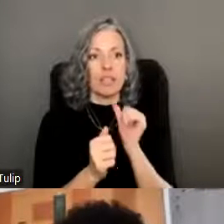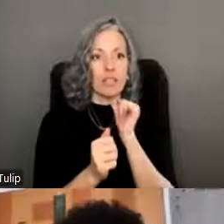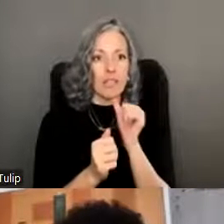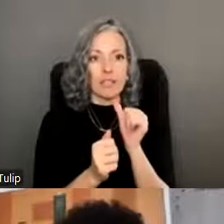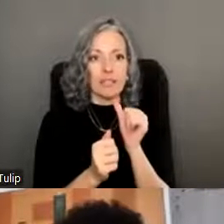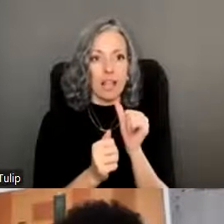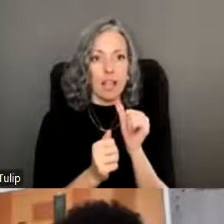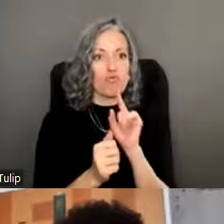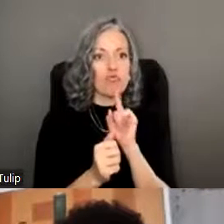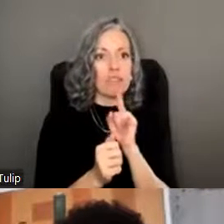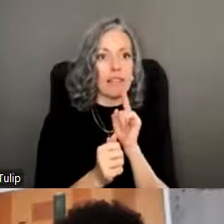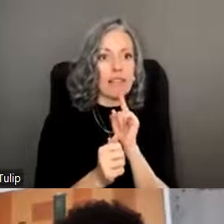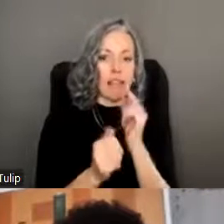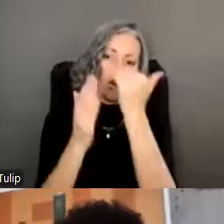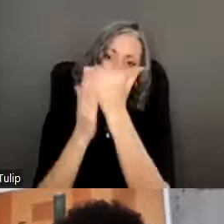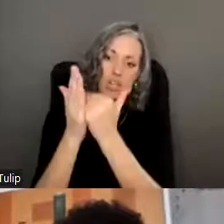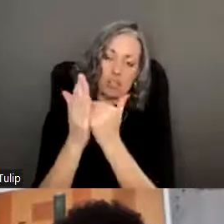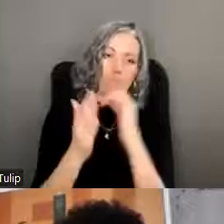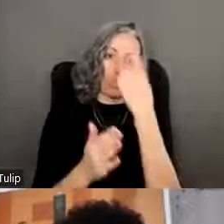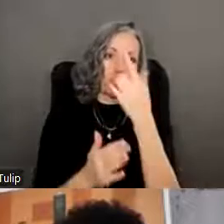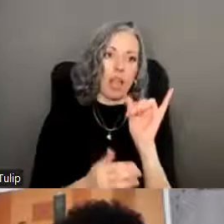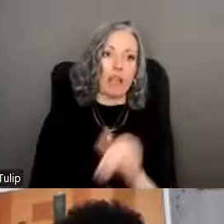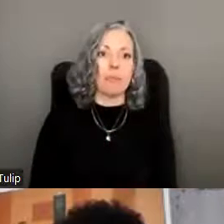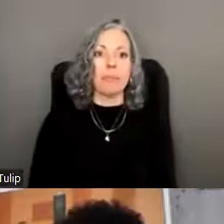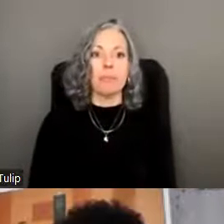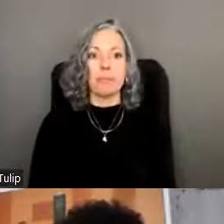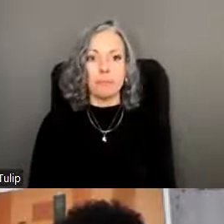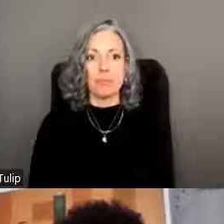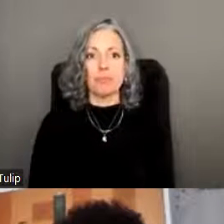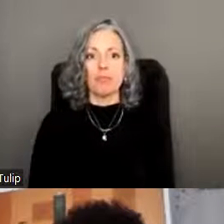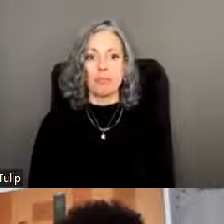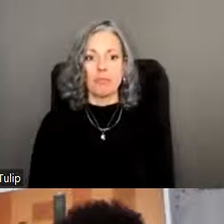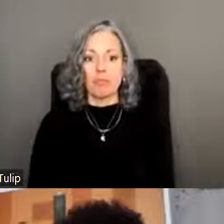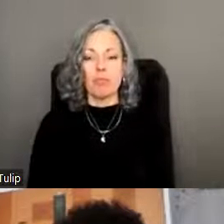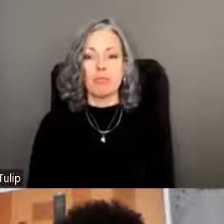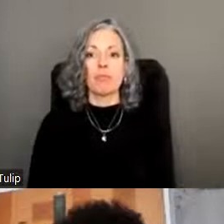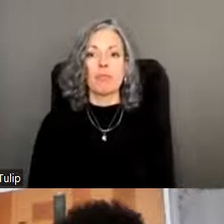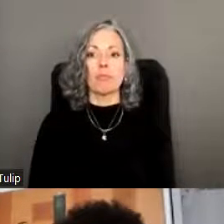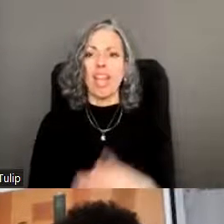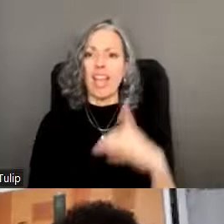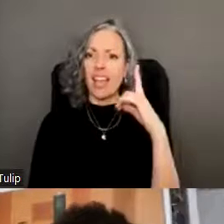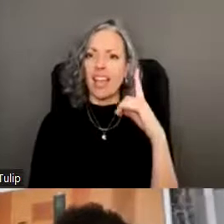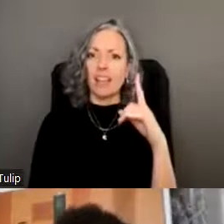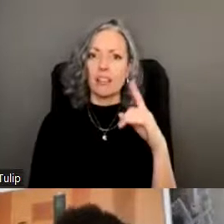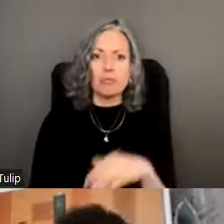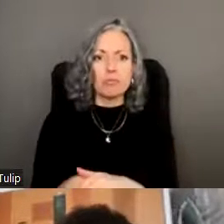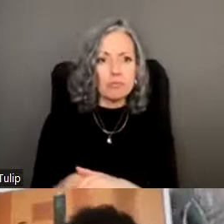tailored to what our agenda looks like today. Right. Yeah. And I think that first one